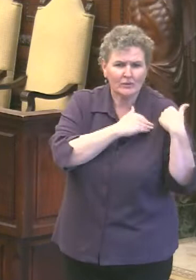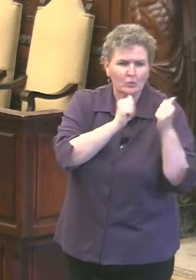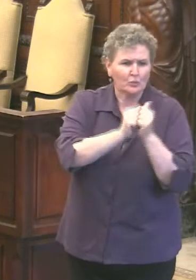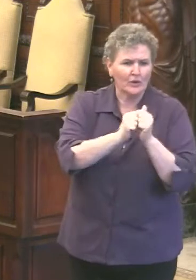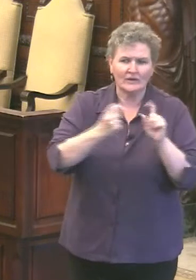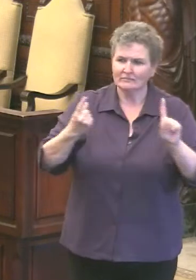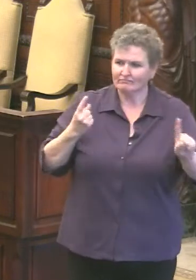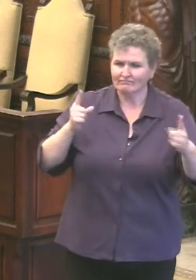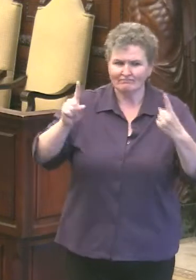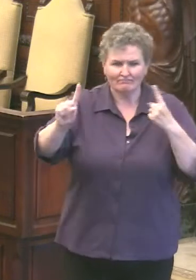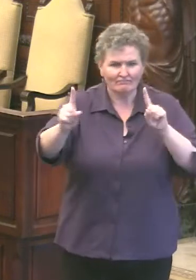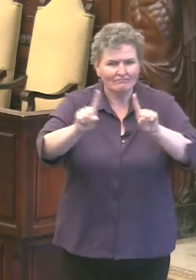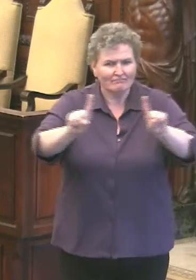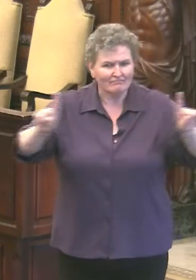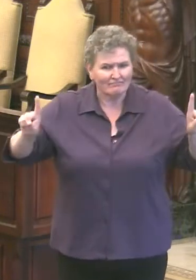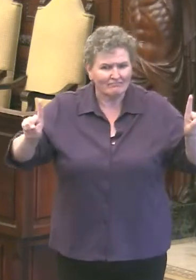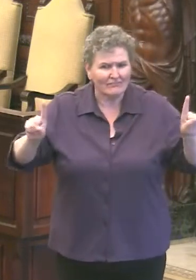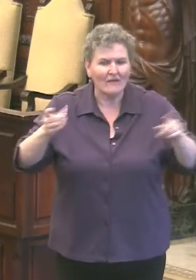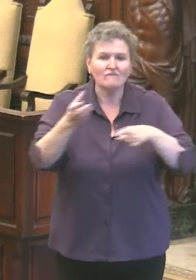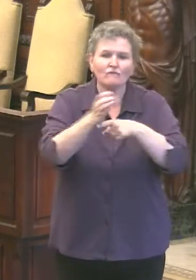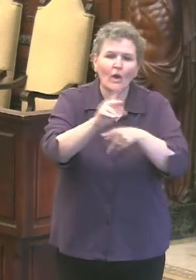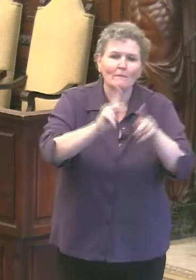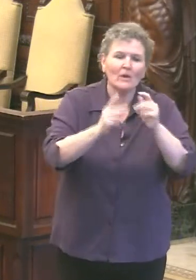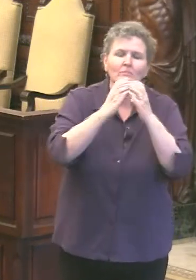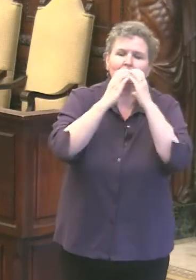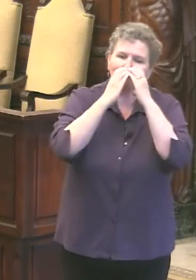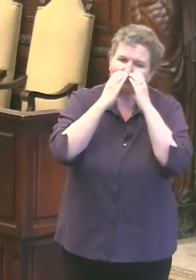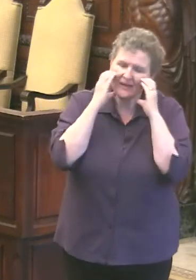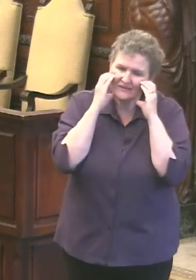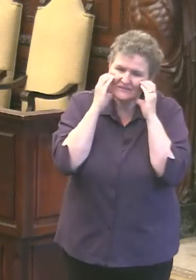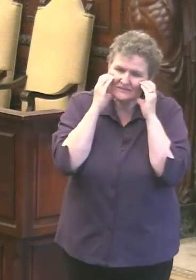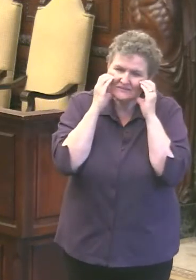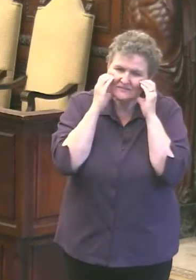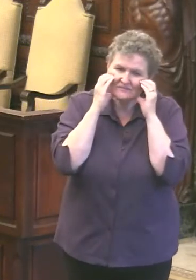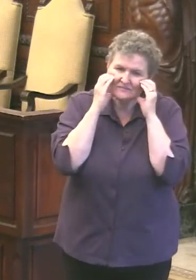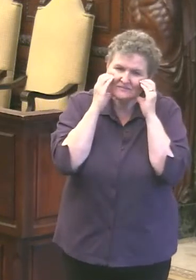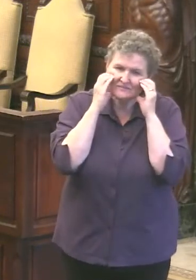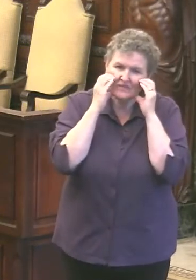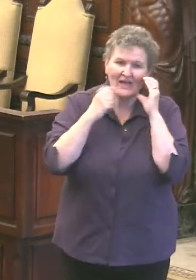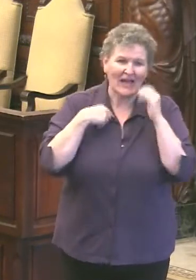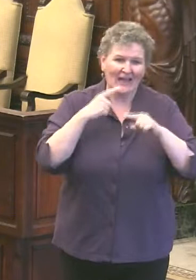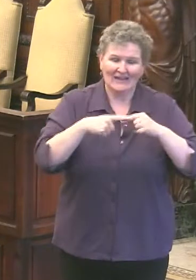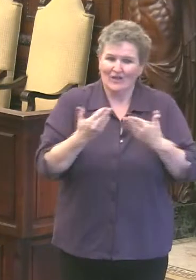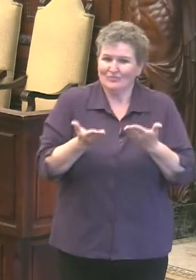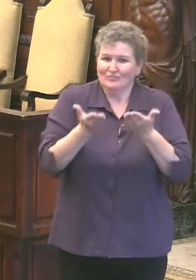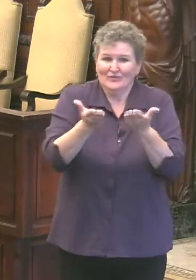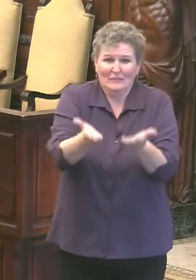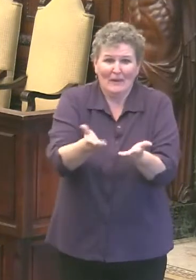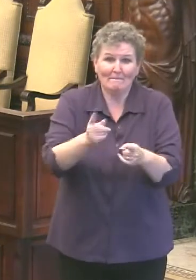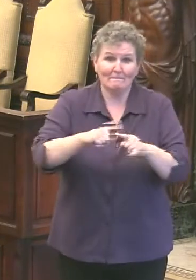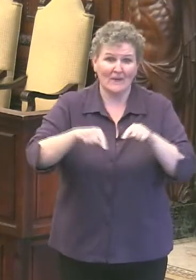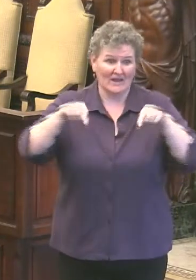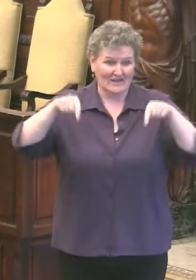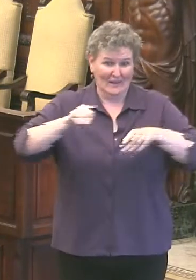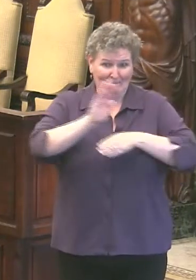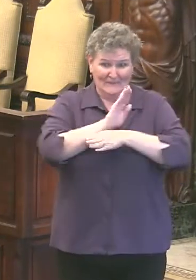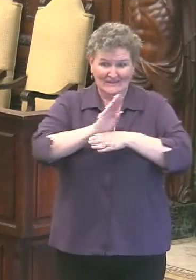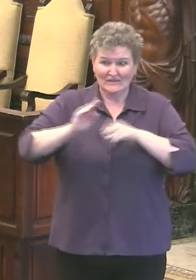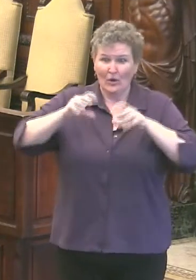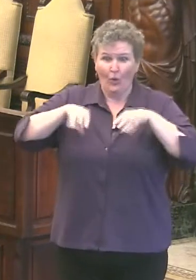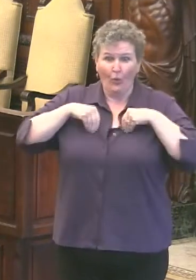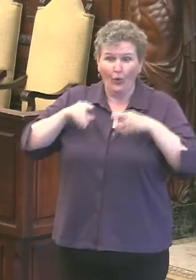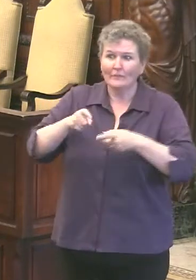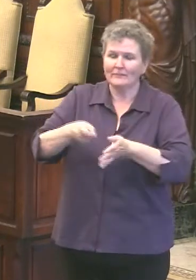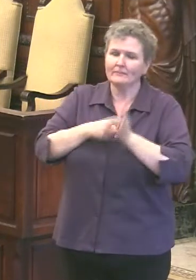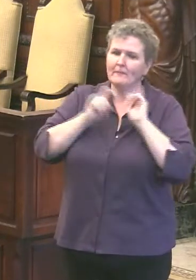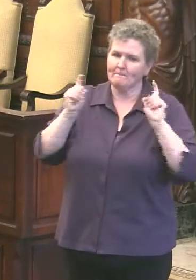so, enforce everybody wearing masks. We can't be there, but other people are there who can enforce that. We do have an executive order requiring masks,